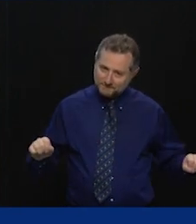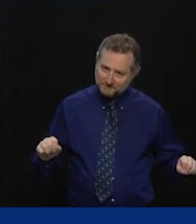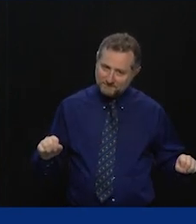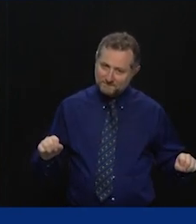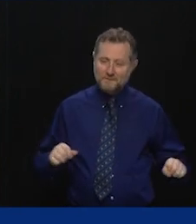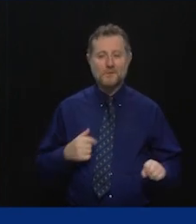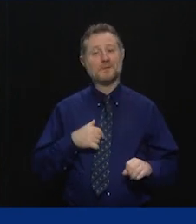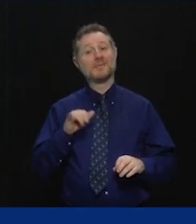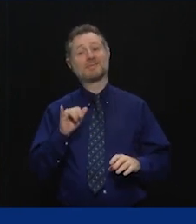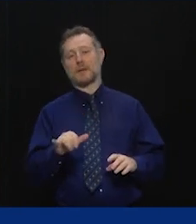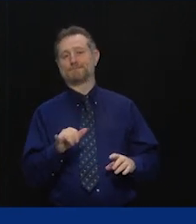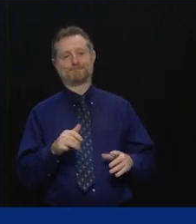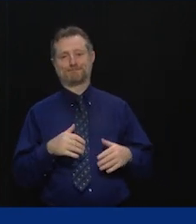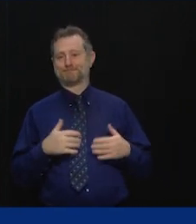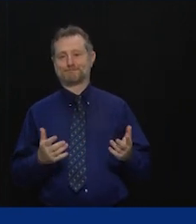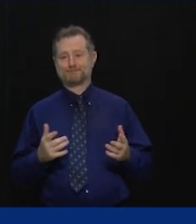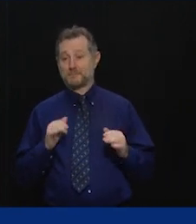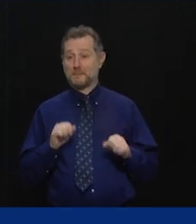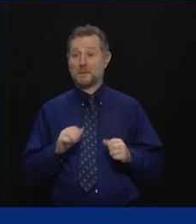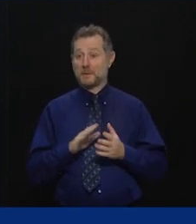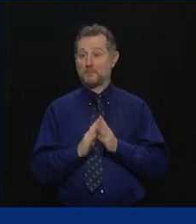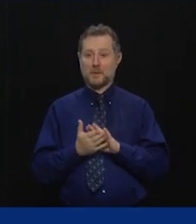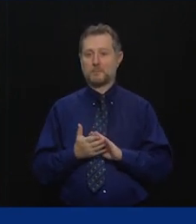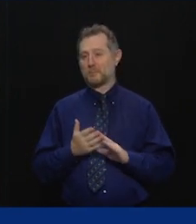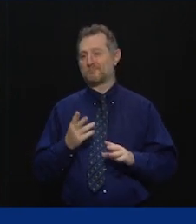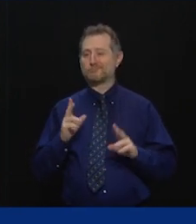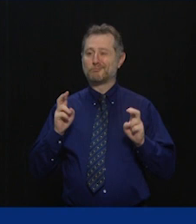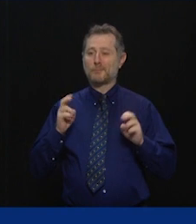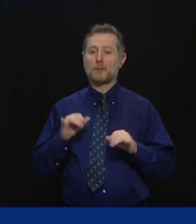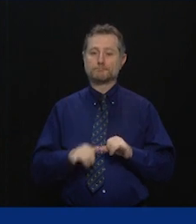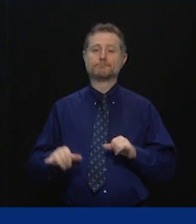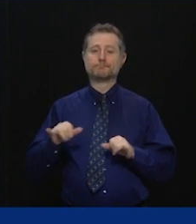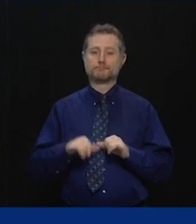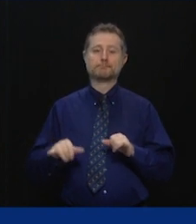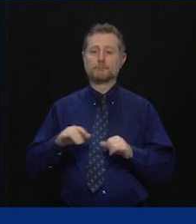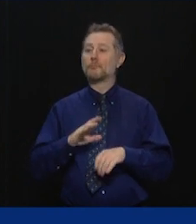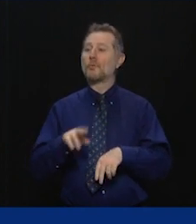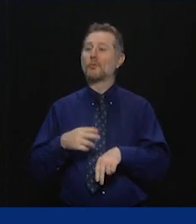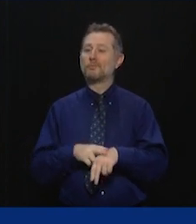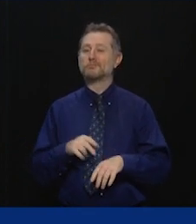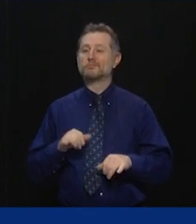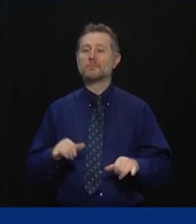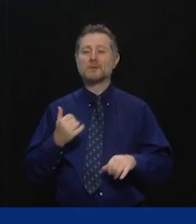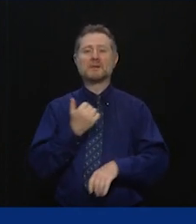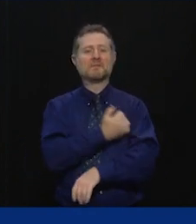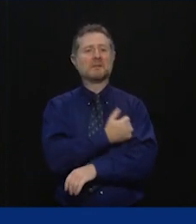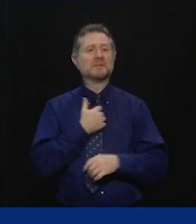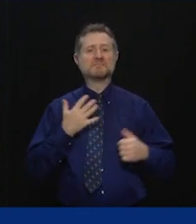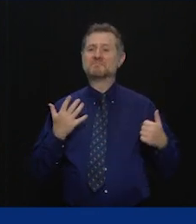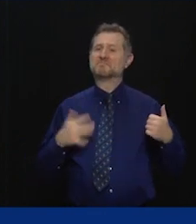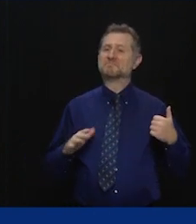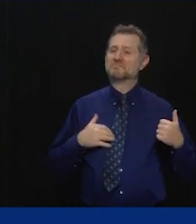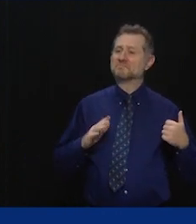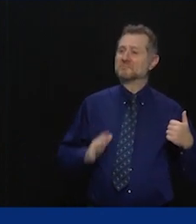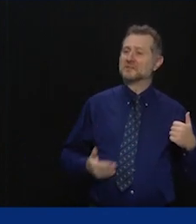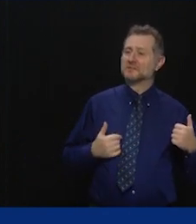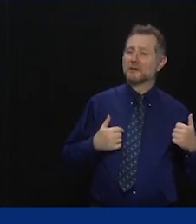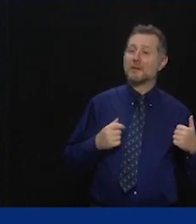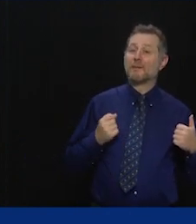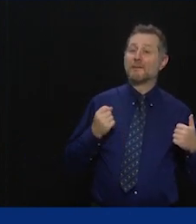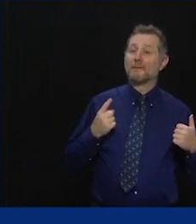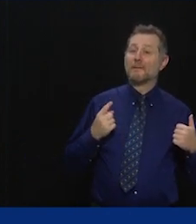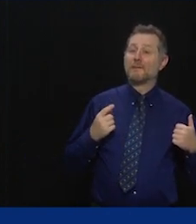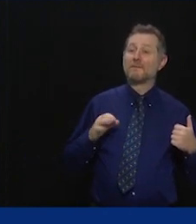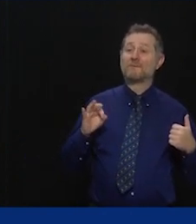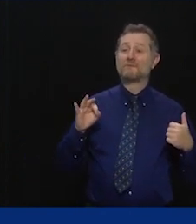sense of normal. But the vaccines have really been incredibly effective. I mean, these are more than even a flu vaccine. The percentages